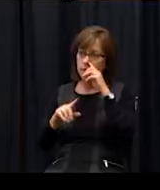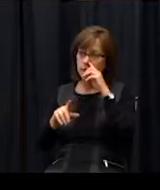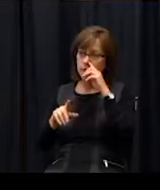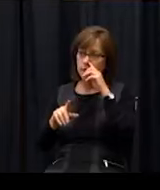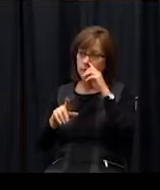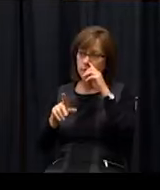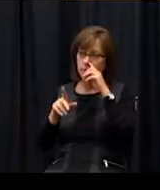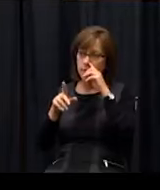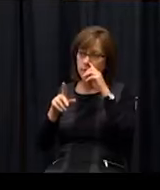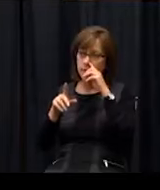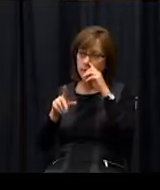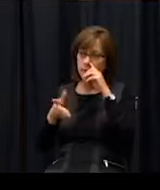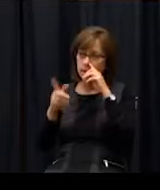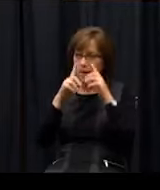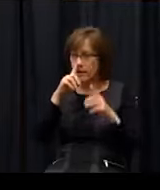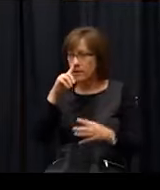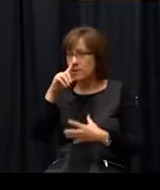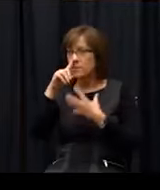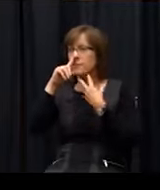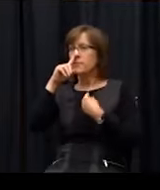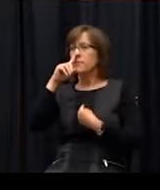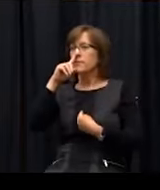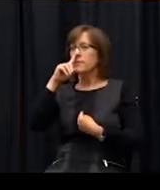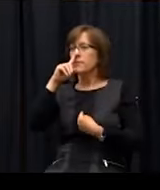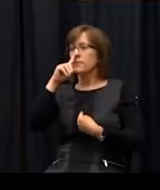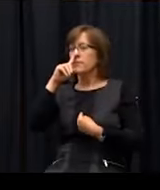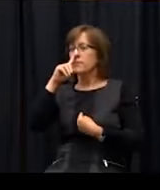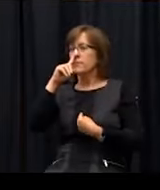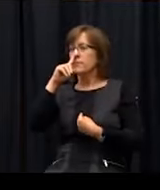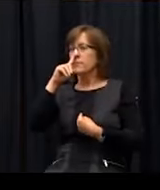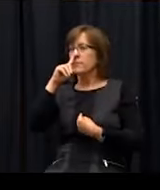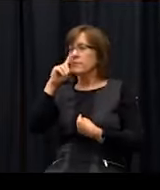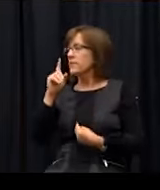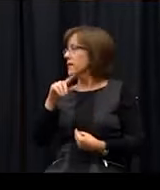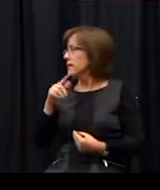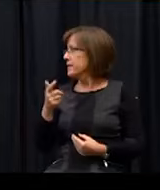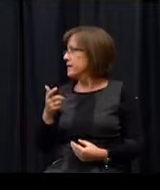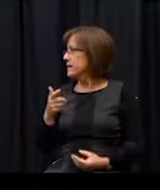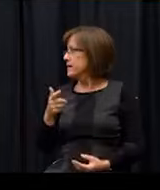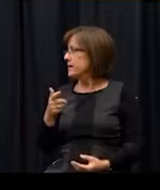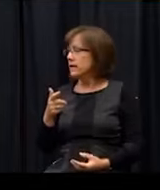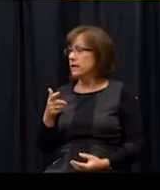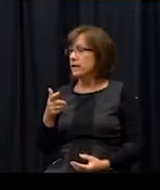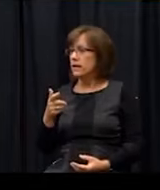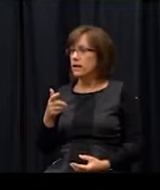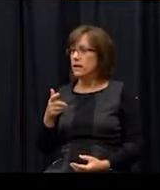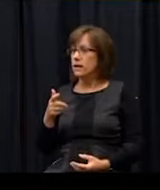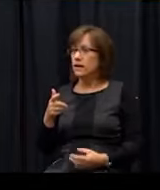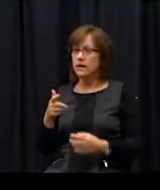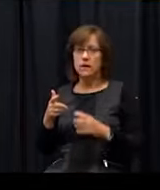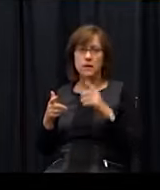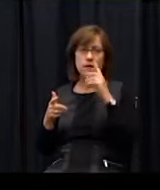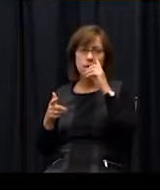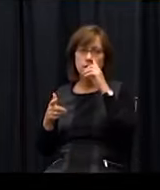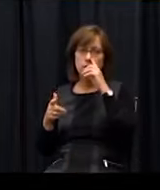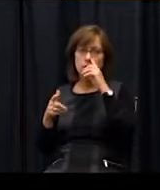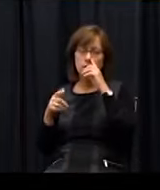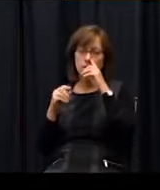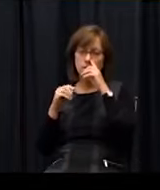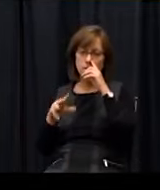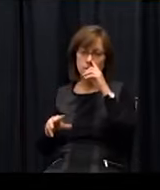to inhale, keeping it there. And then exhale, where you're going to exhale